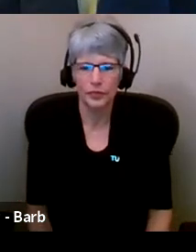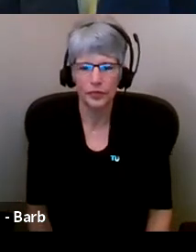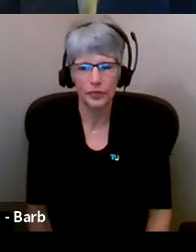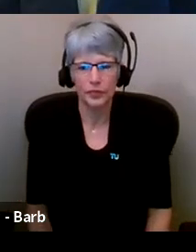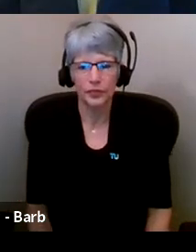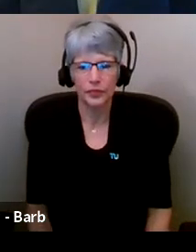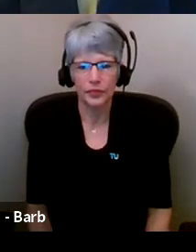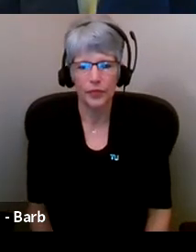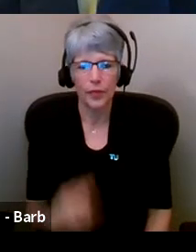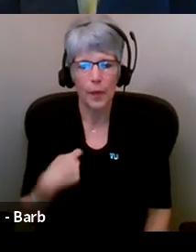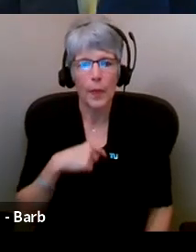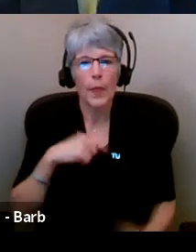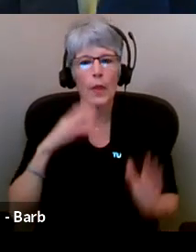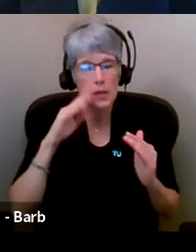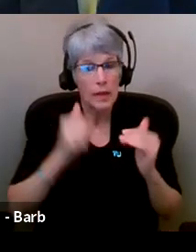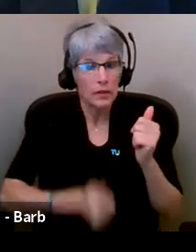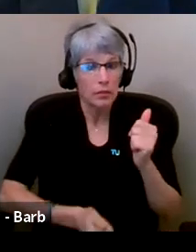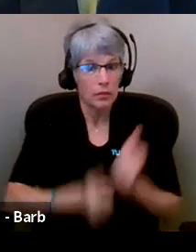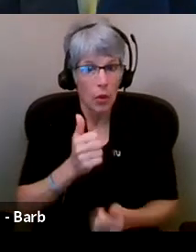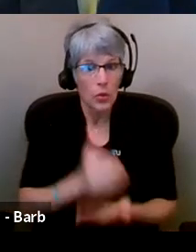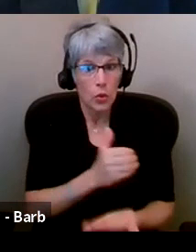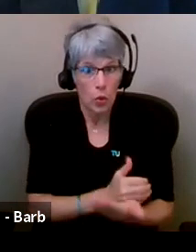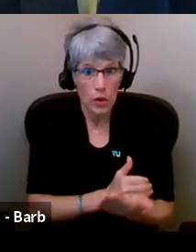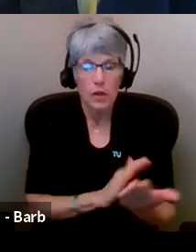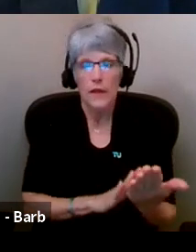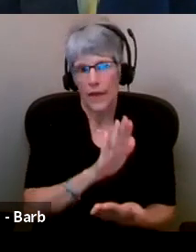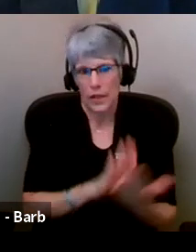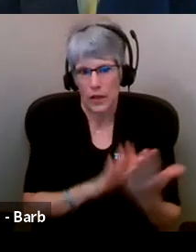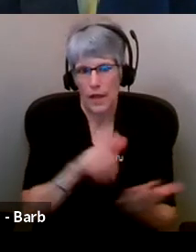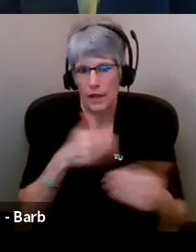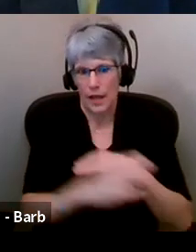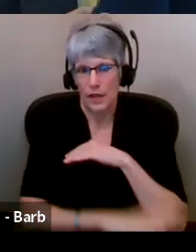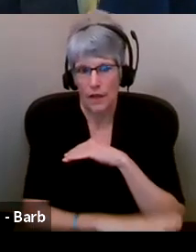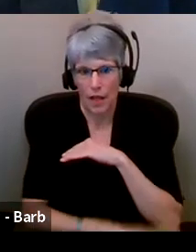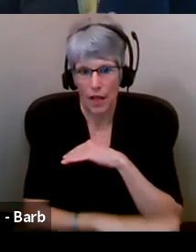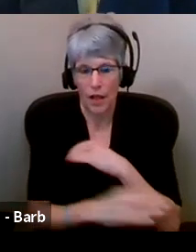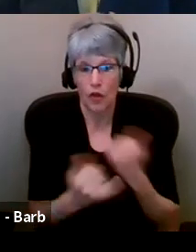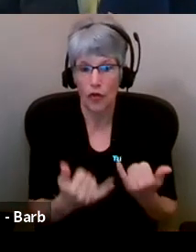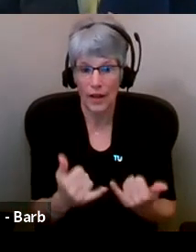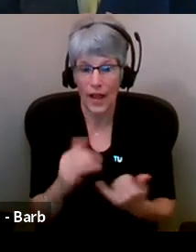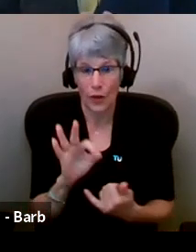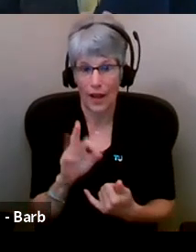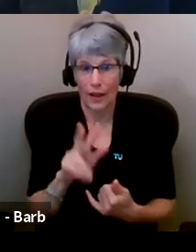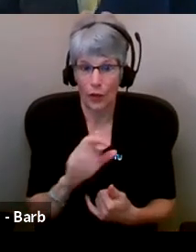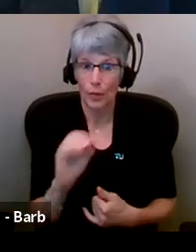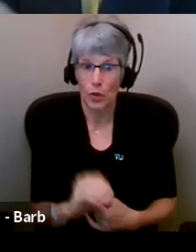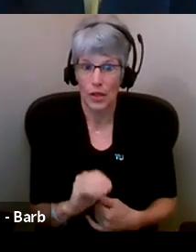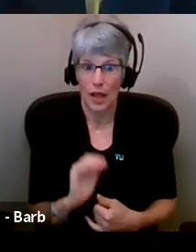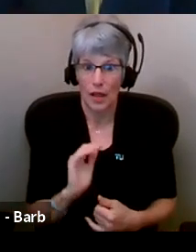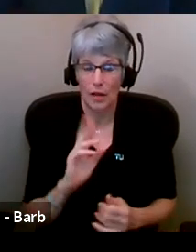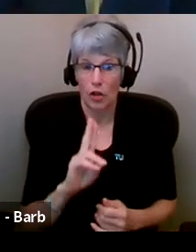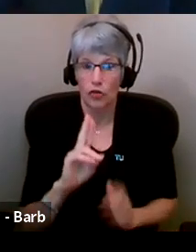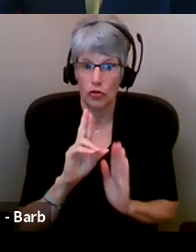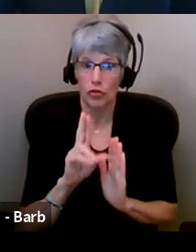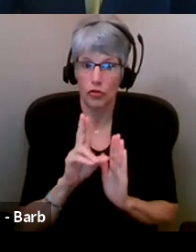are expecting the vast majority of our courses to be face-to-face in the fall. So right now, 93% of our undergraduate